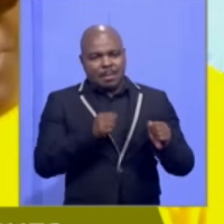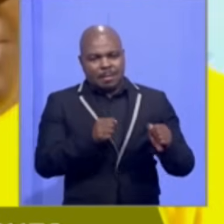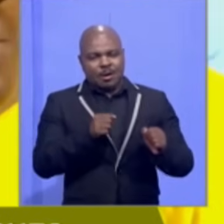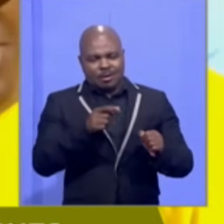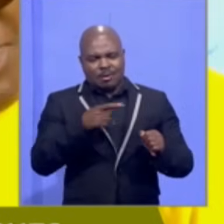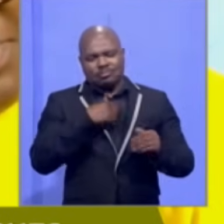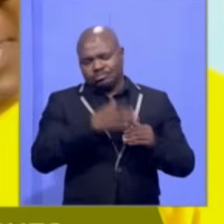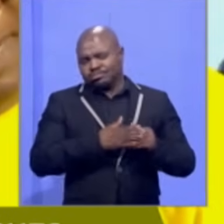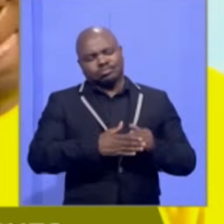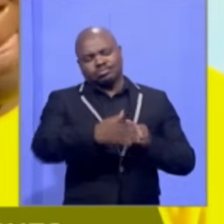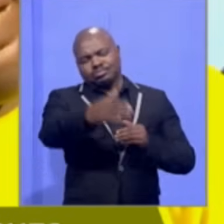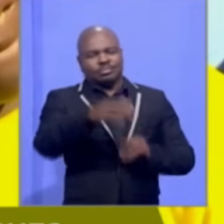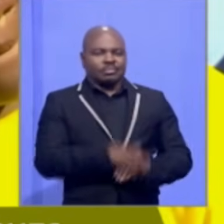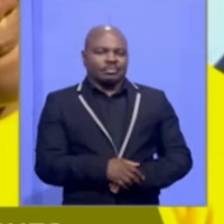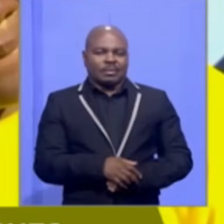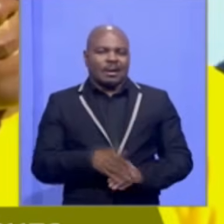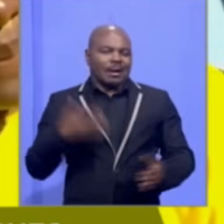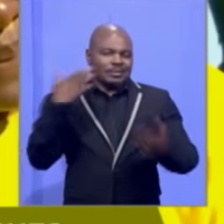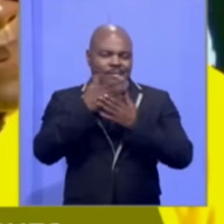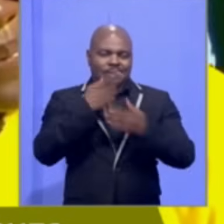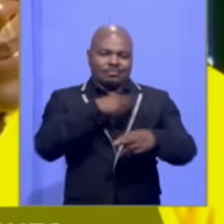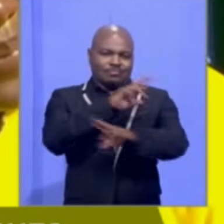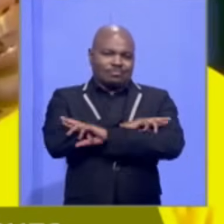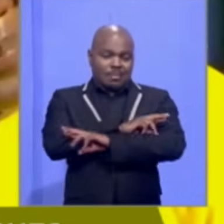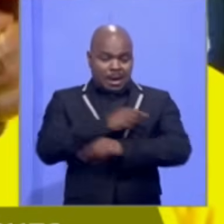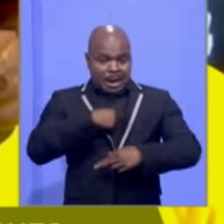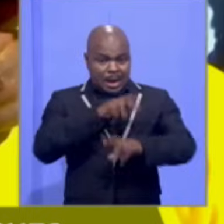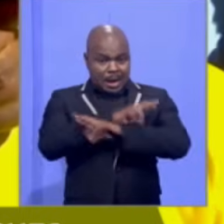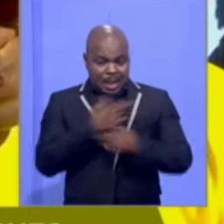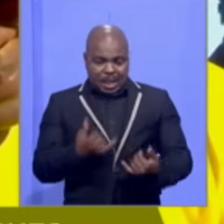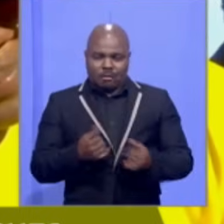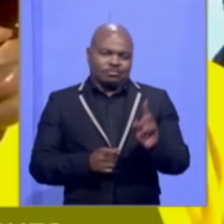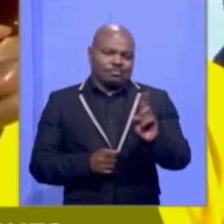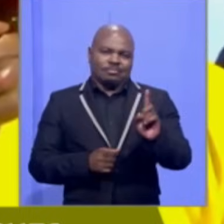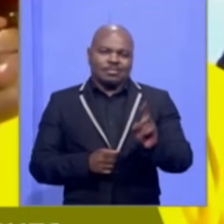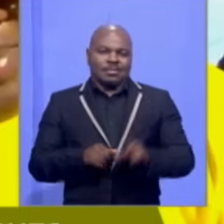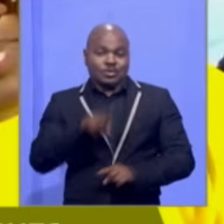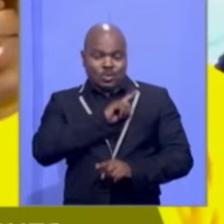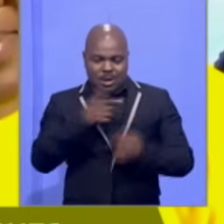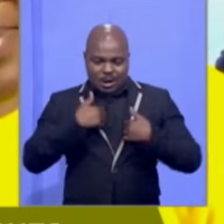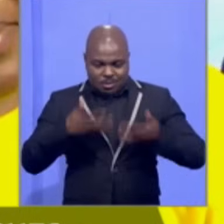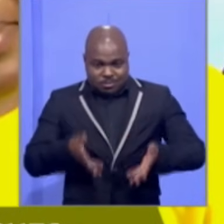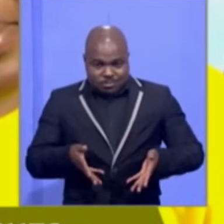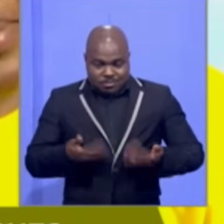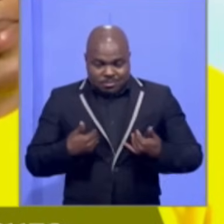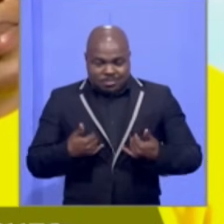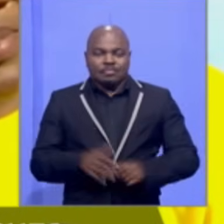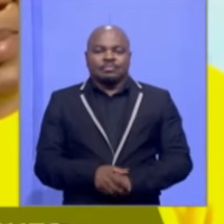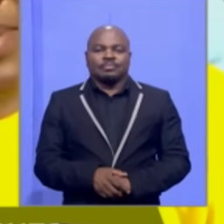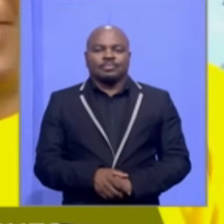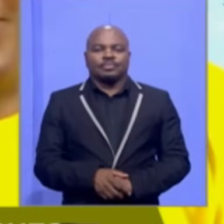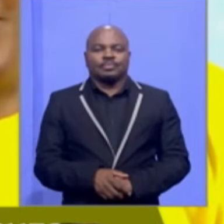of, until I retire. I've not retired. That's why I'm here.